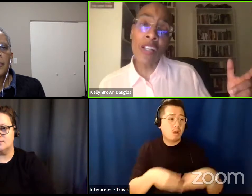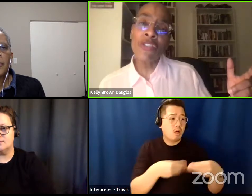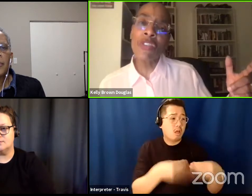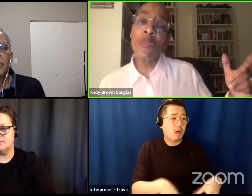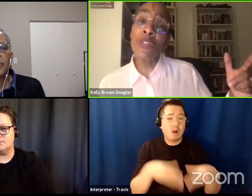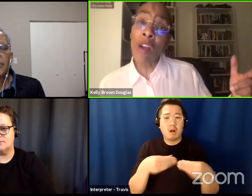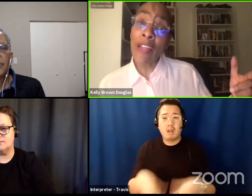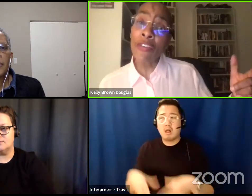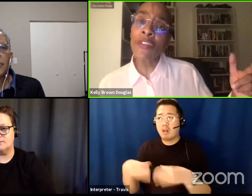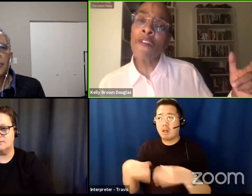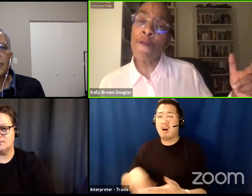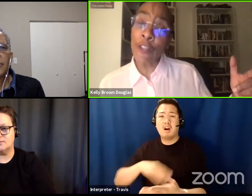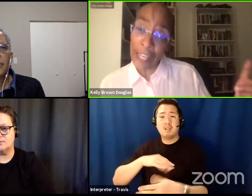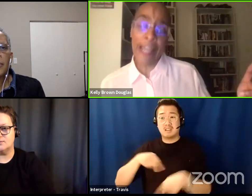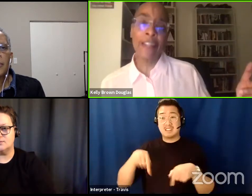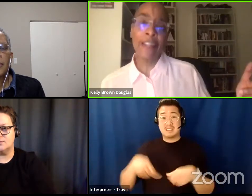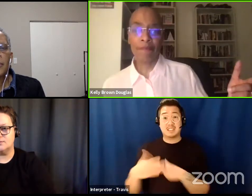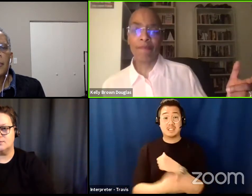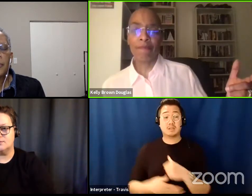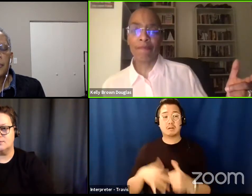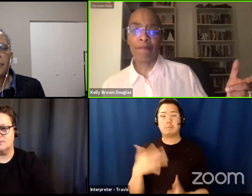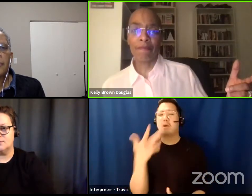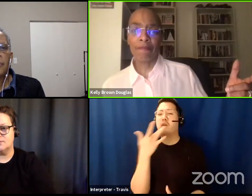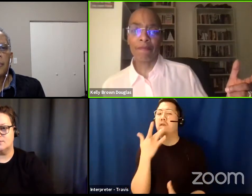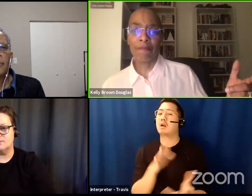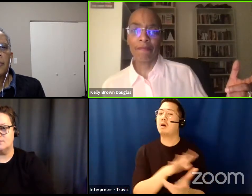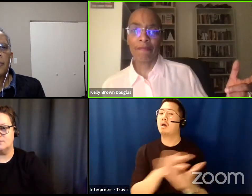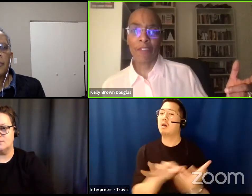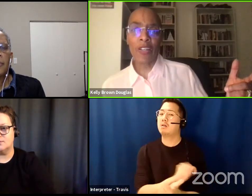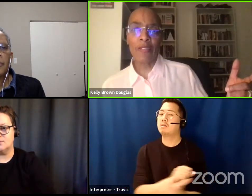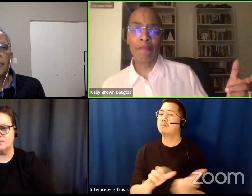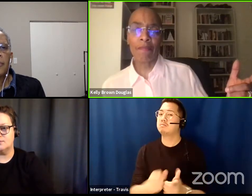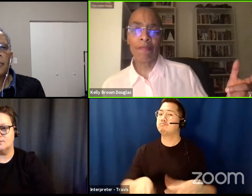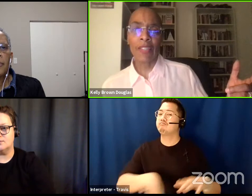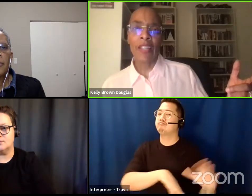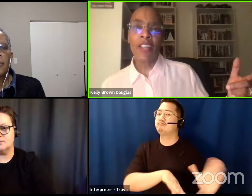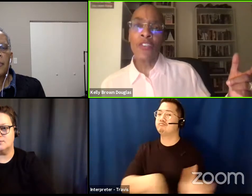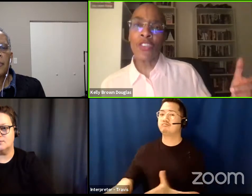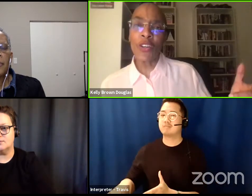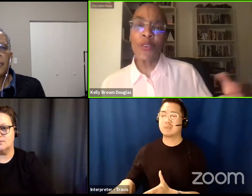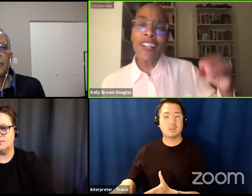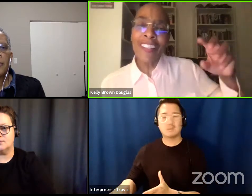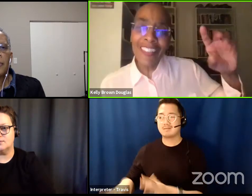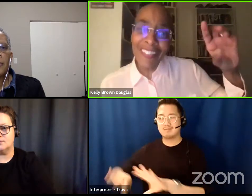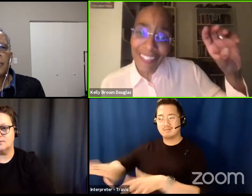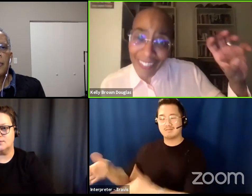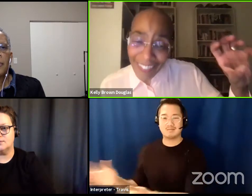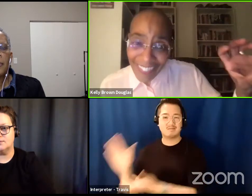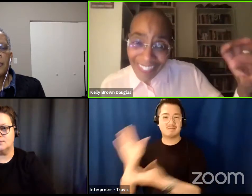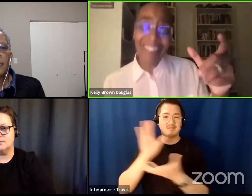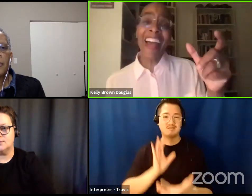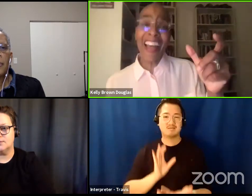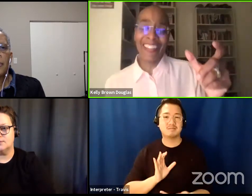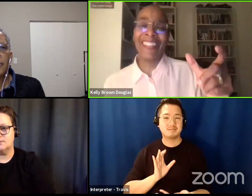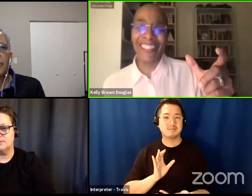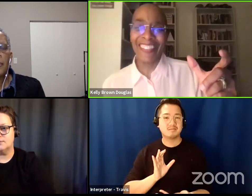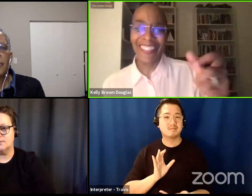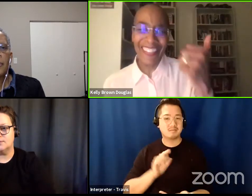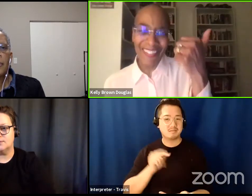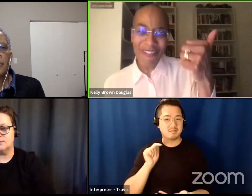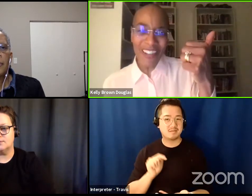this country would rather forget, right? So